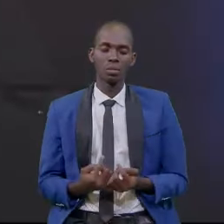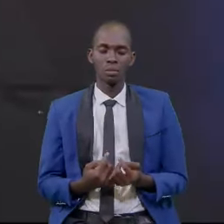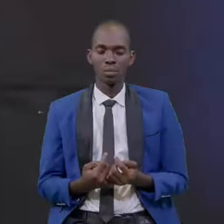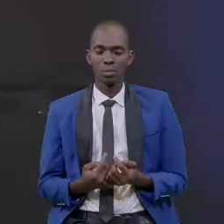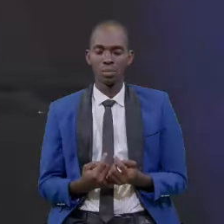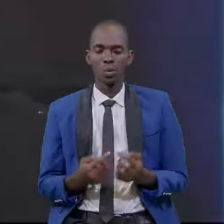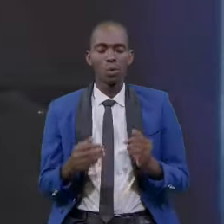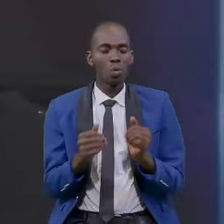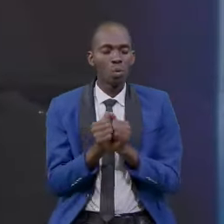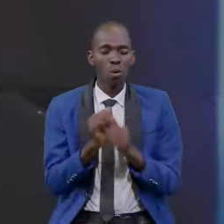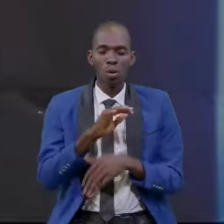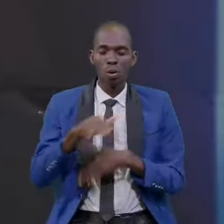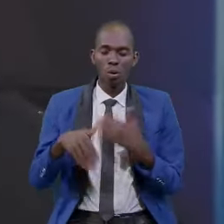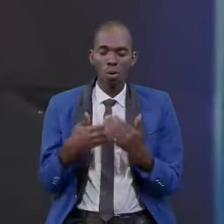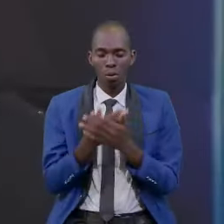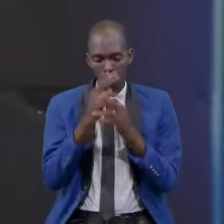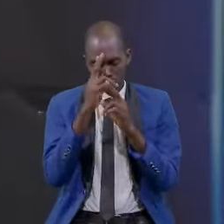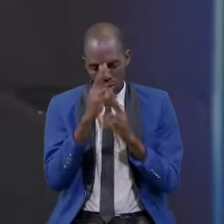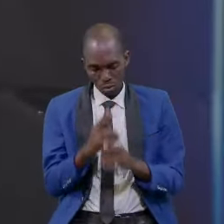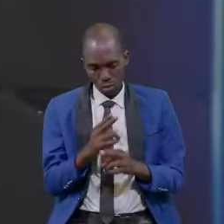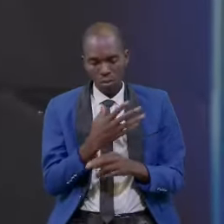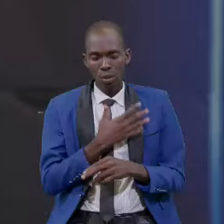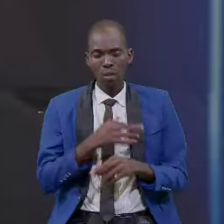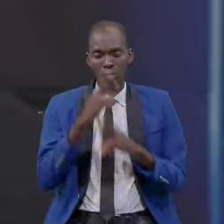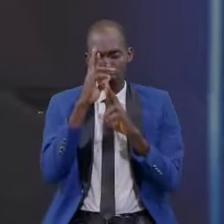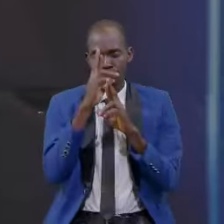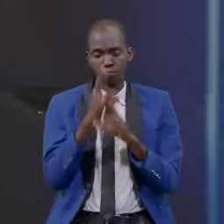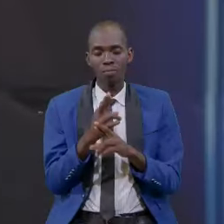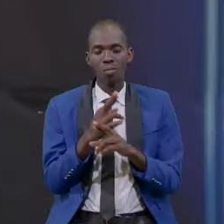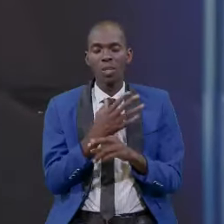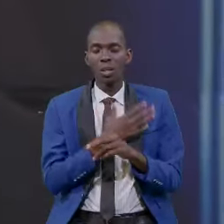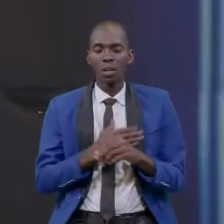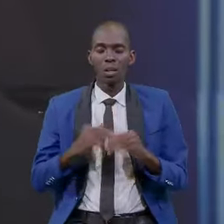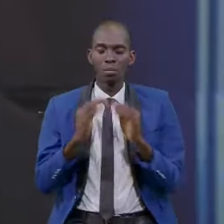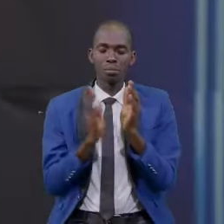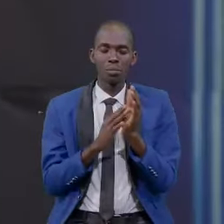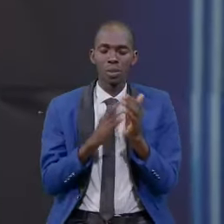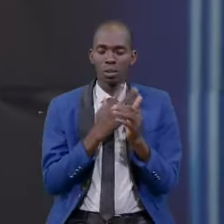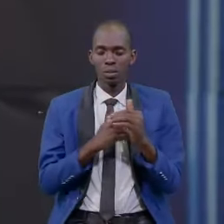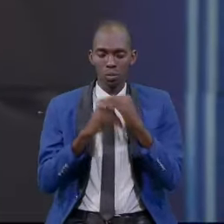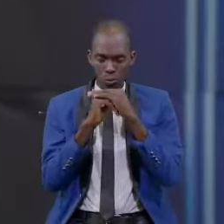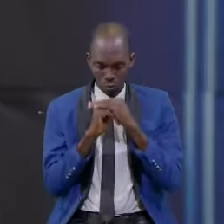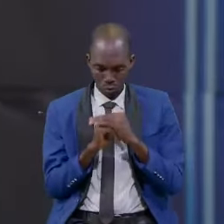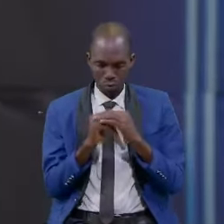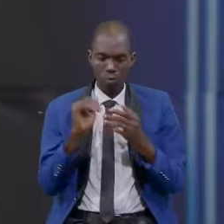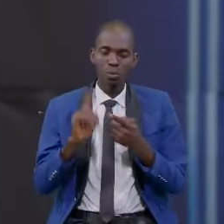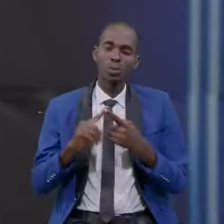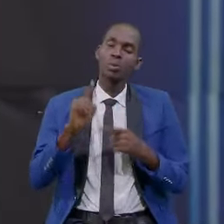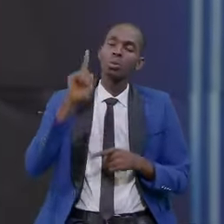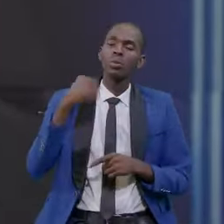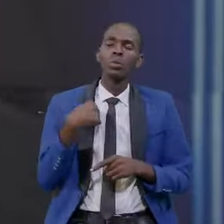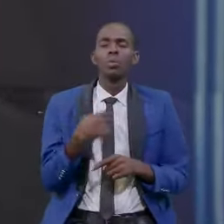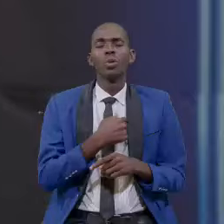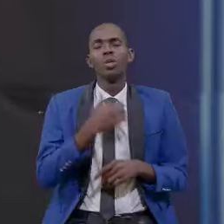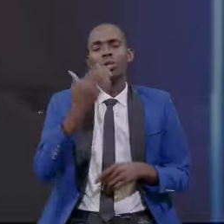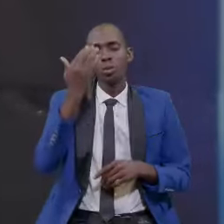all honor and respect, adoration and worship unto you. We know